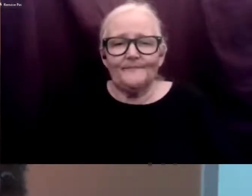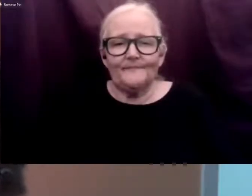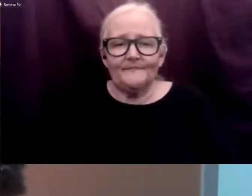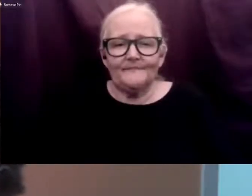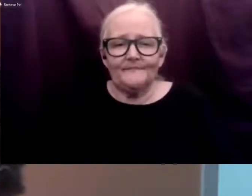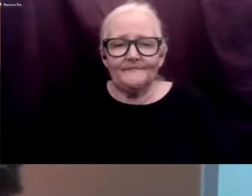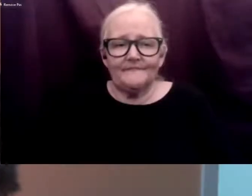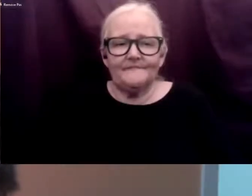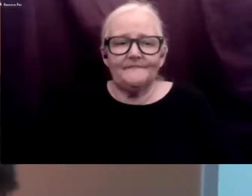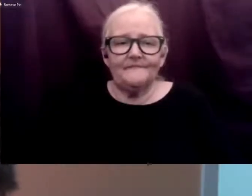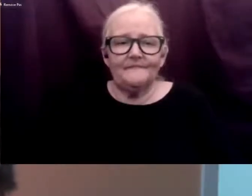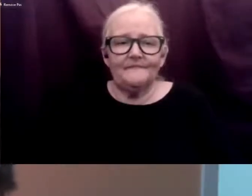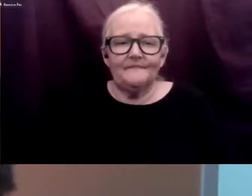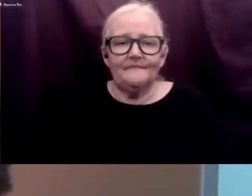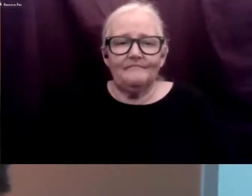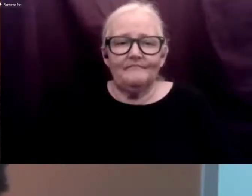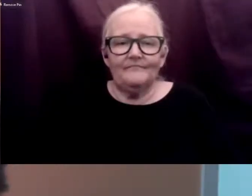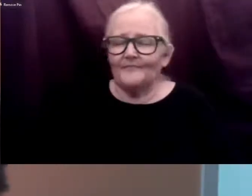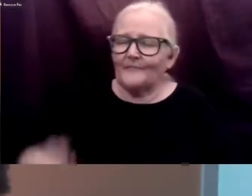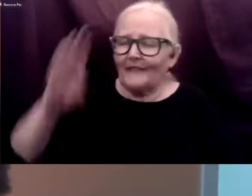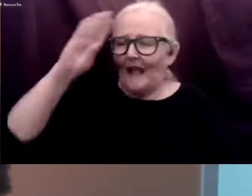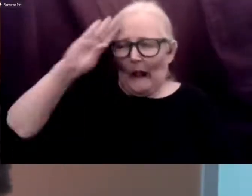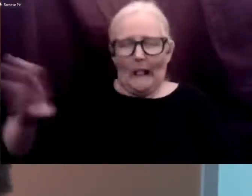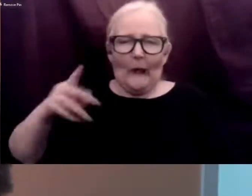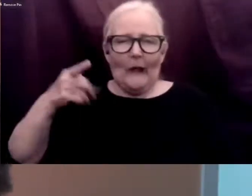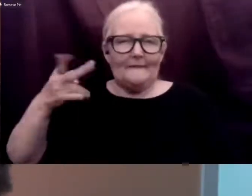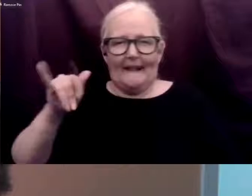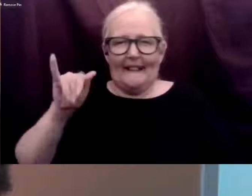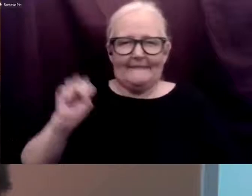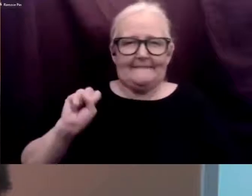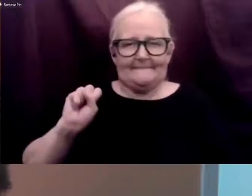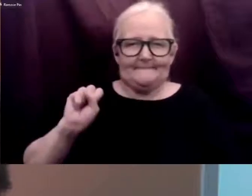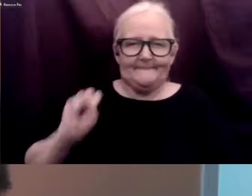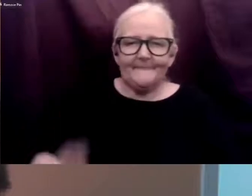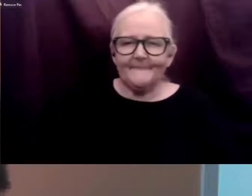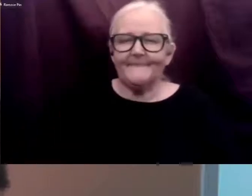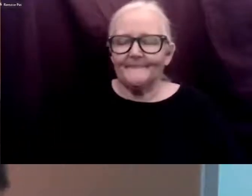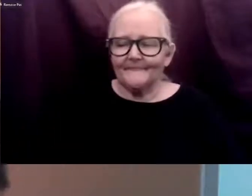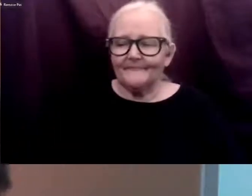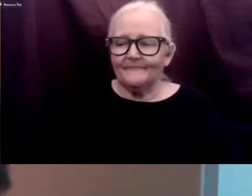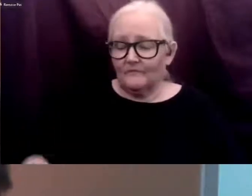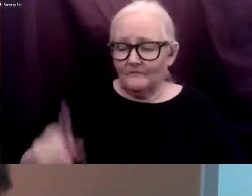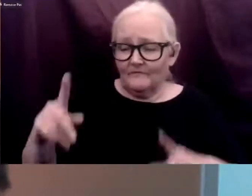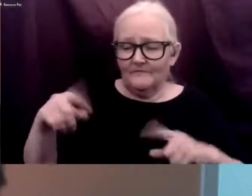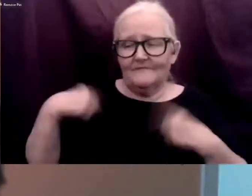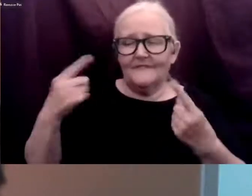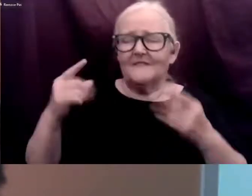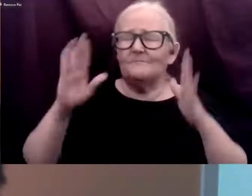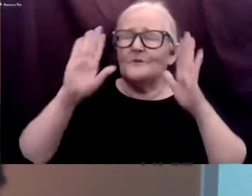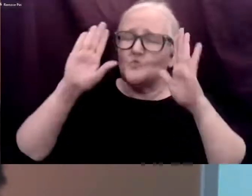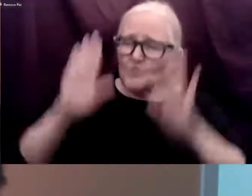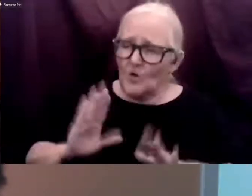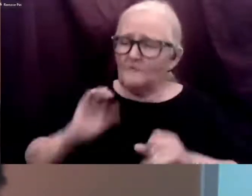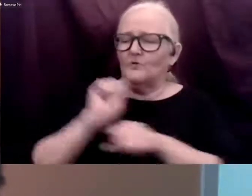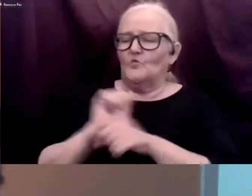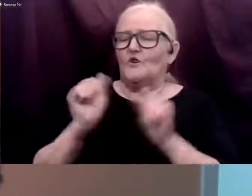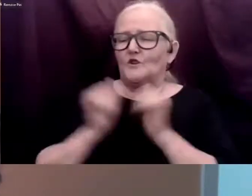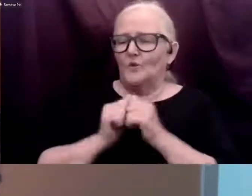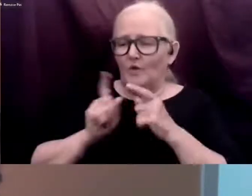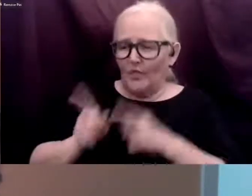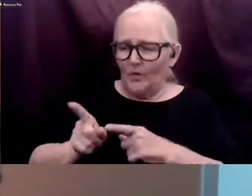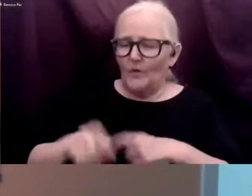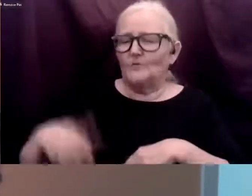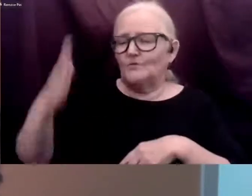Hello, Phyllis. It's been wonderful working with you and knowing you over the last 25